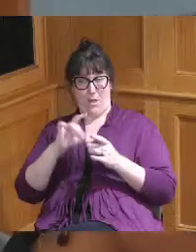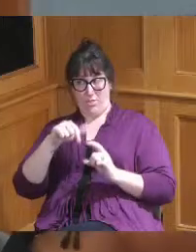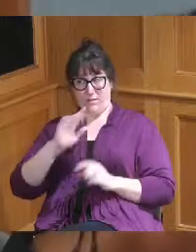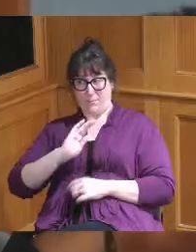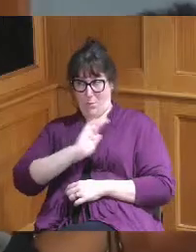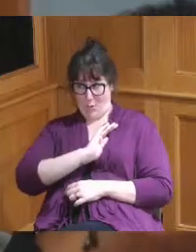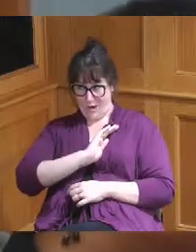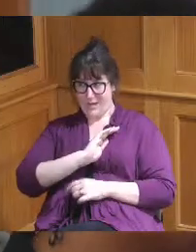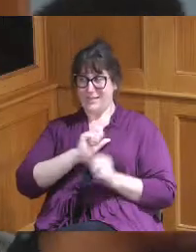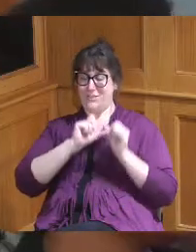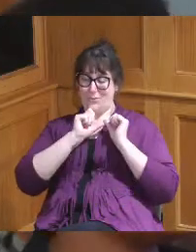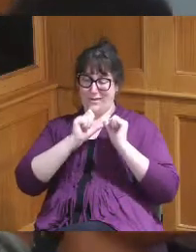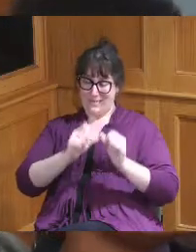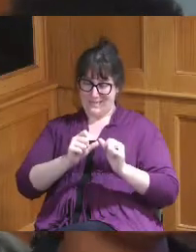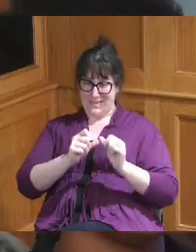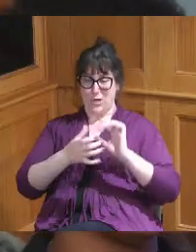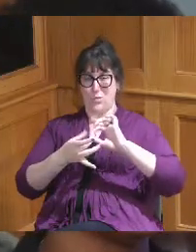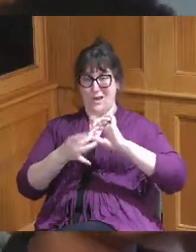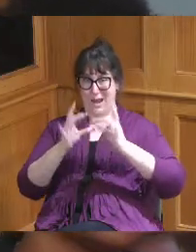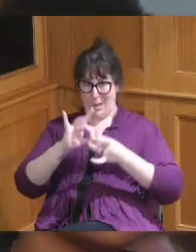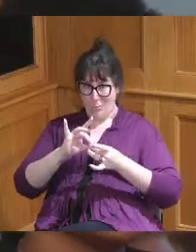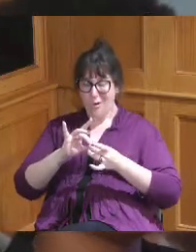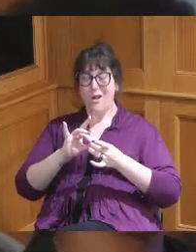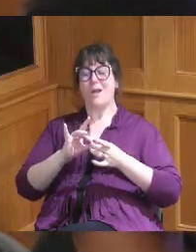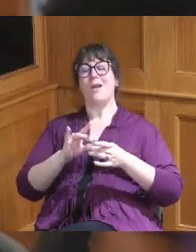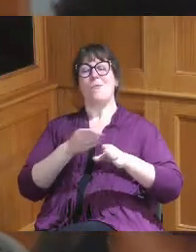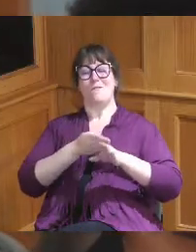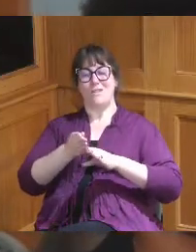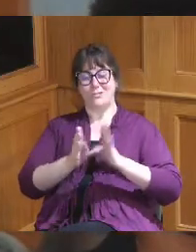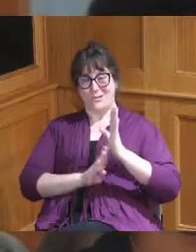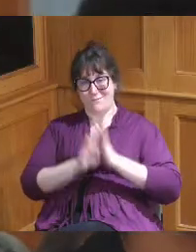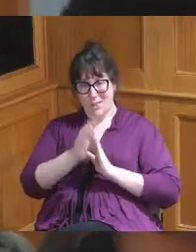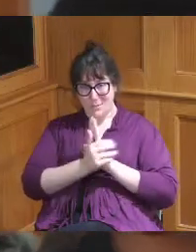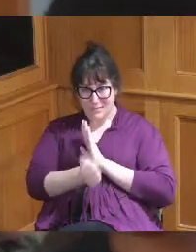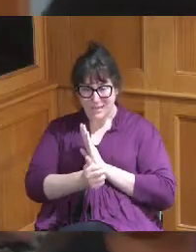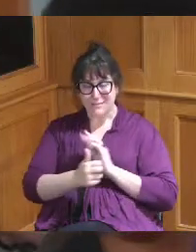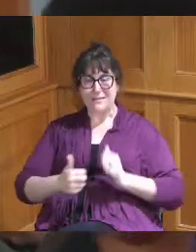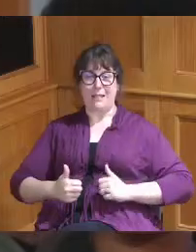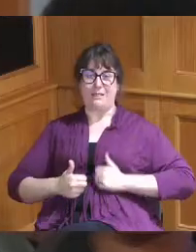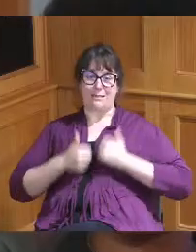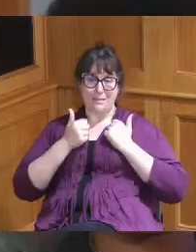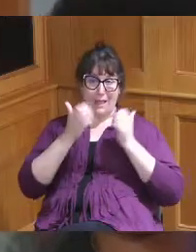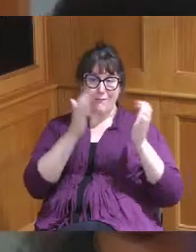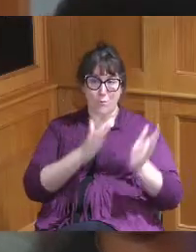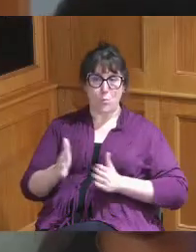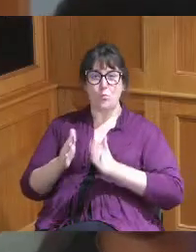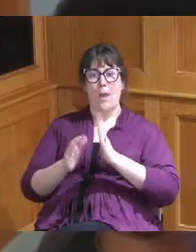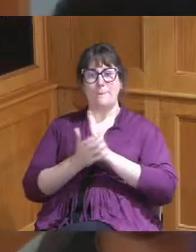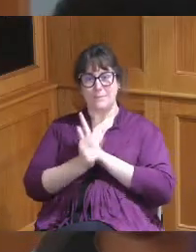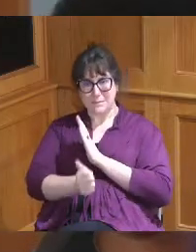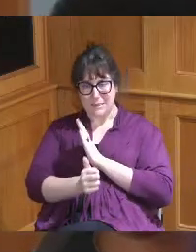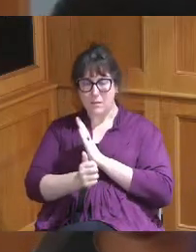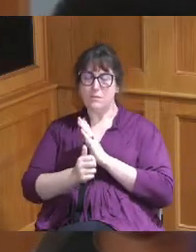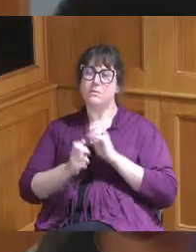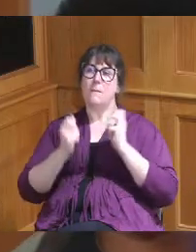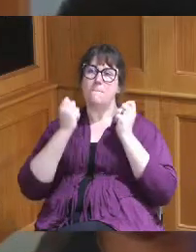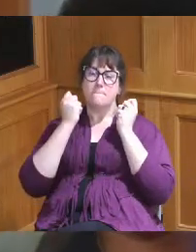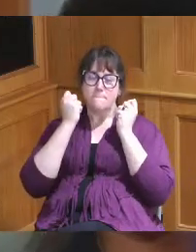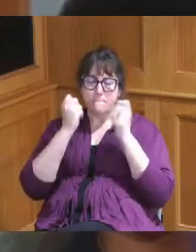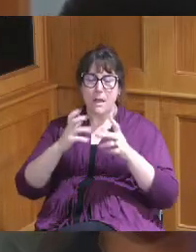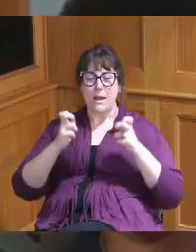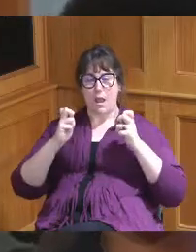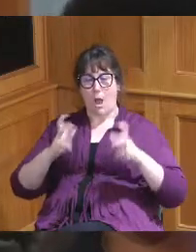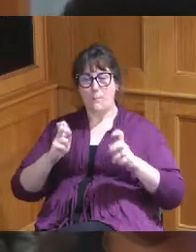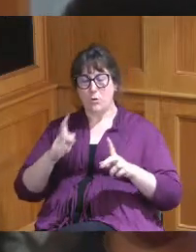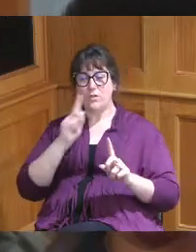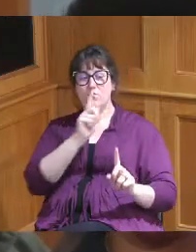continuous opportunities to network, gain professional development skills, life preparation skills, all of the opportunities that the youth have to